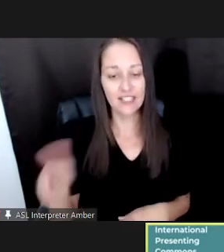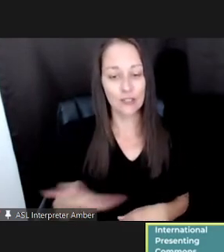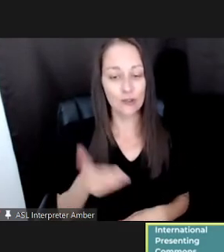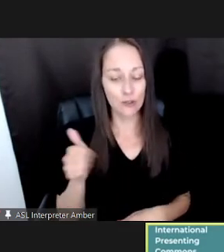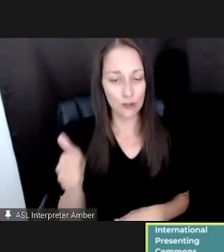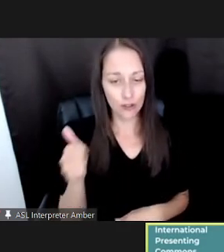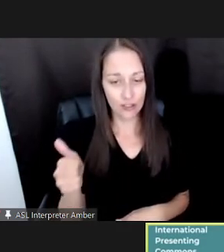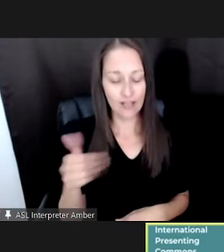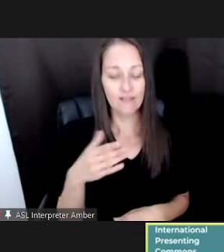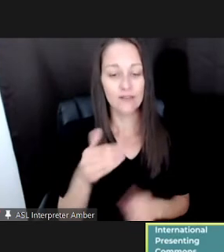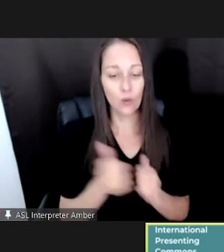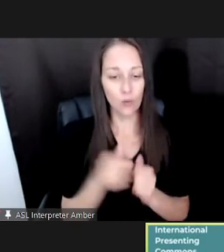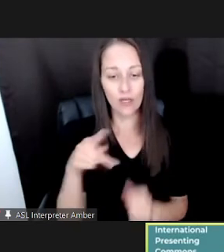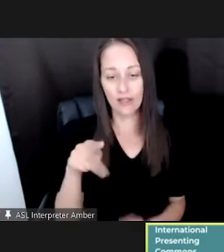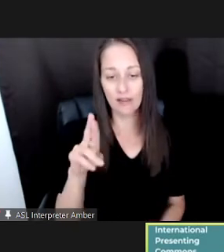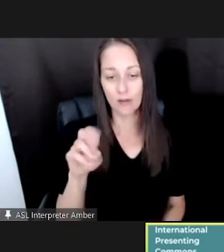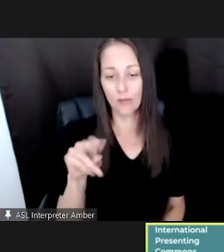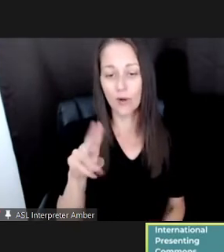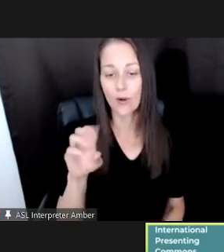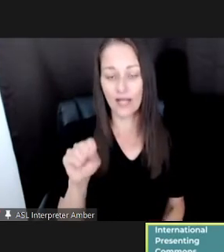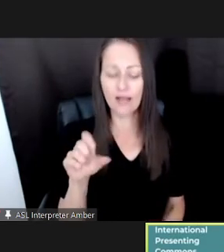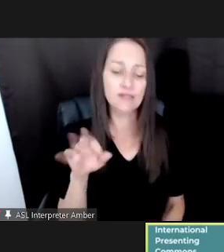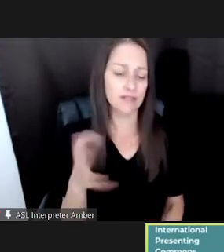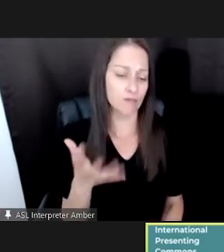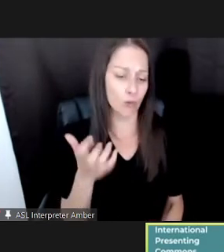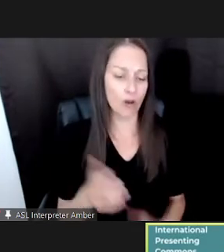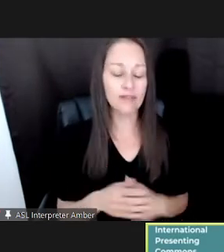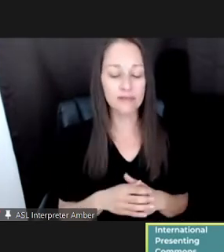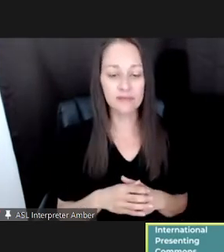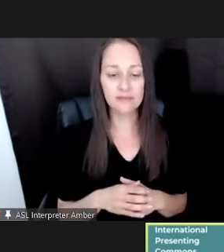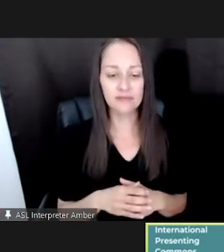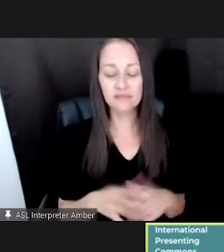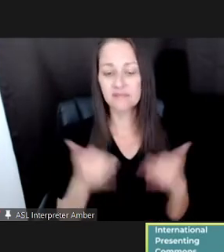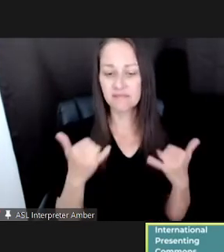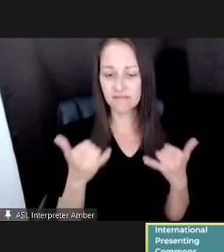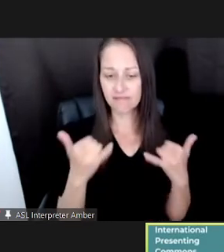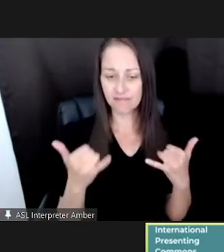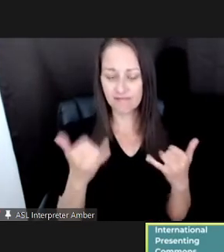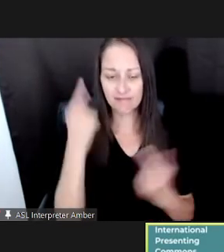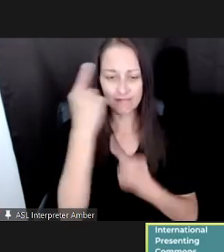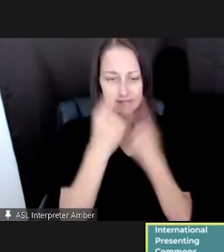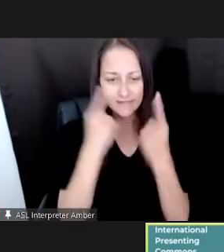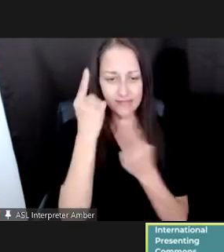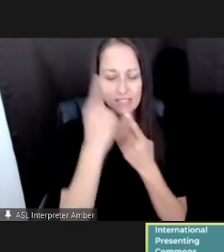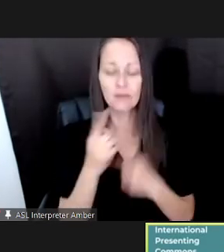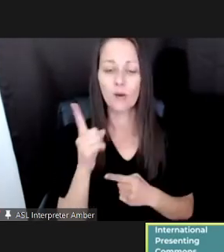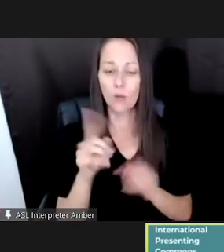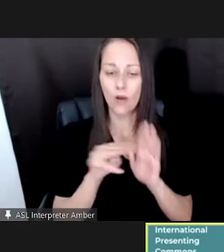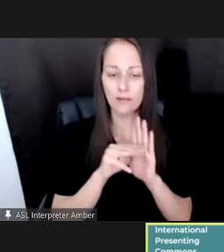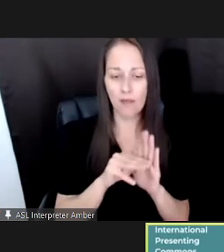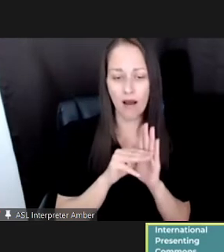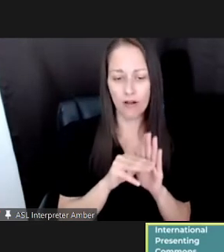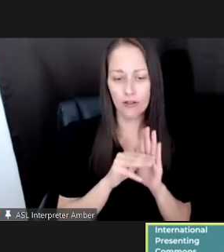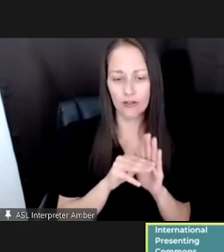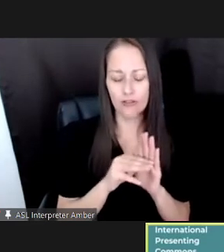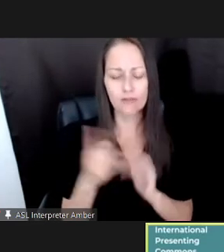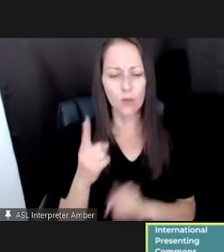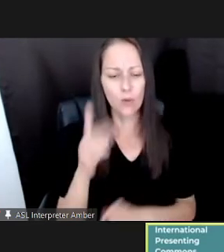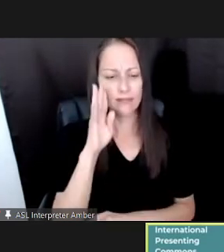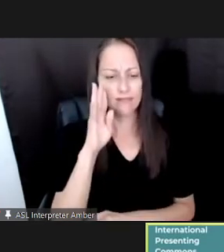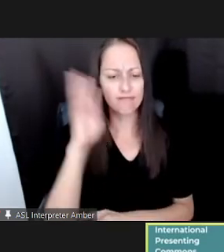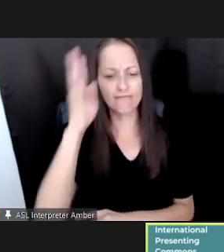wish. And right now, I want us to take a minute just to think about one model or innovation or inspiration point for